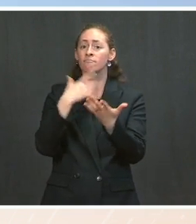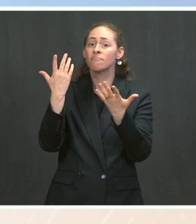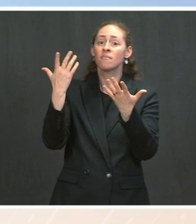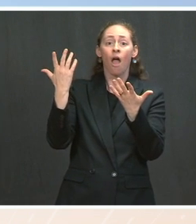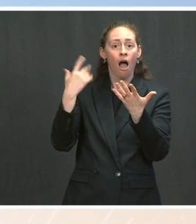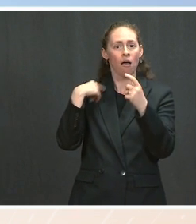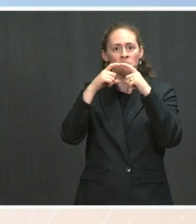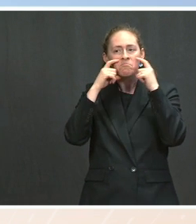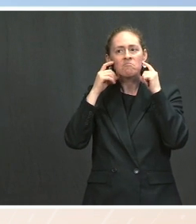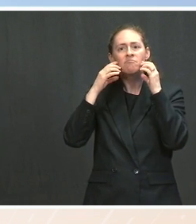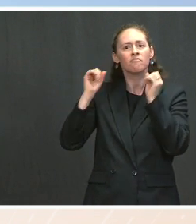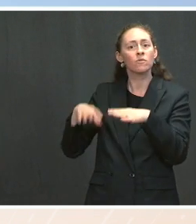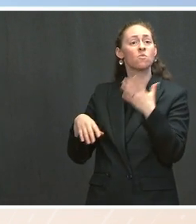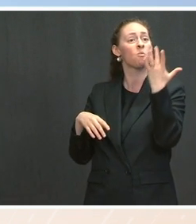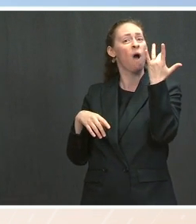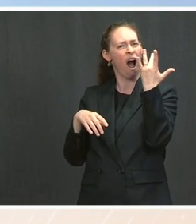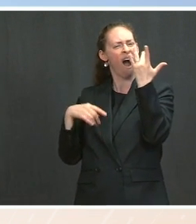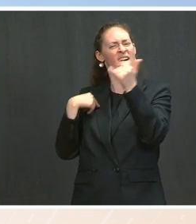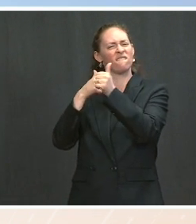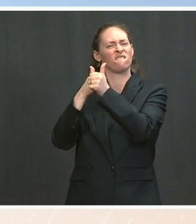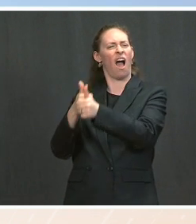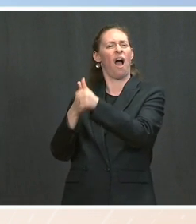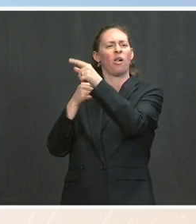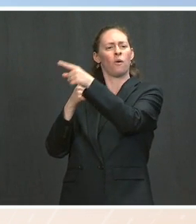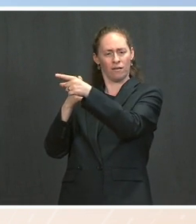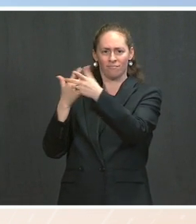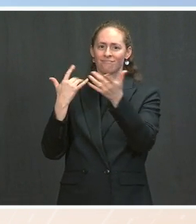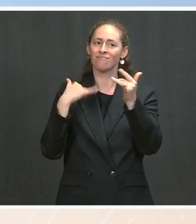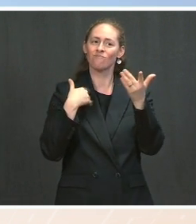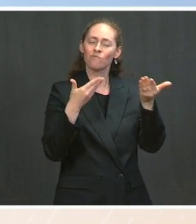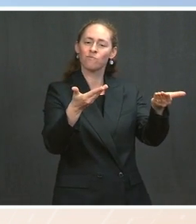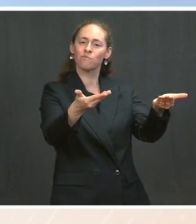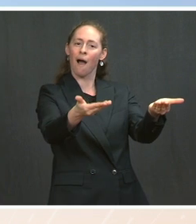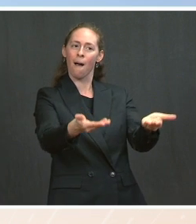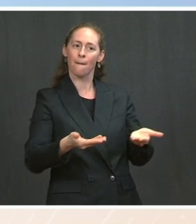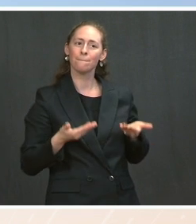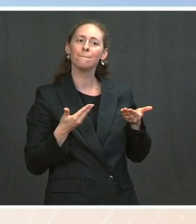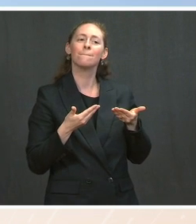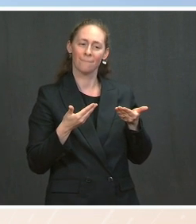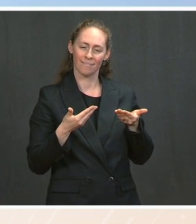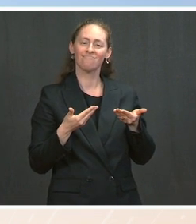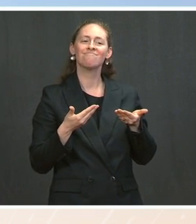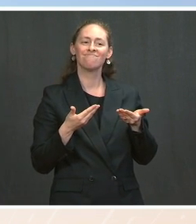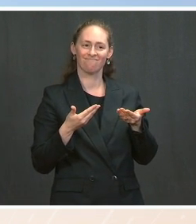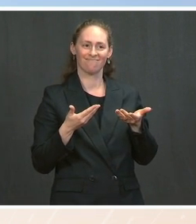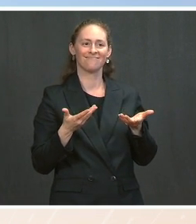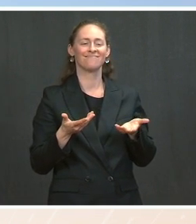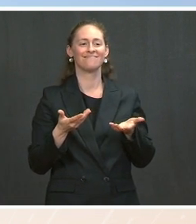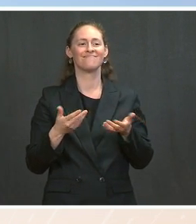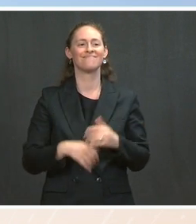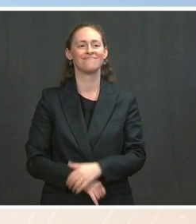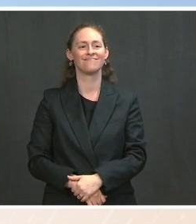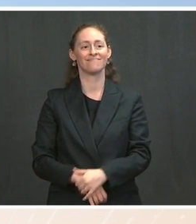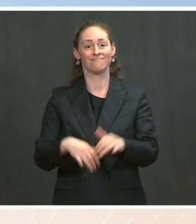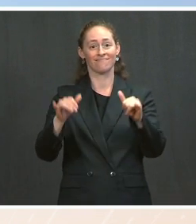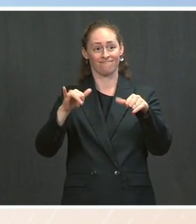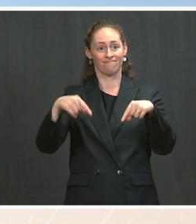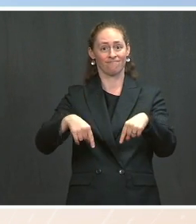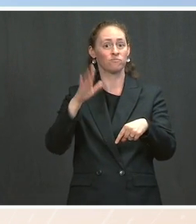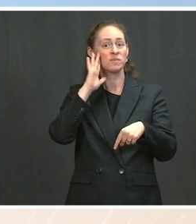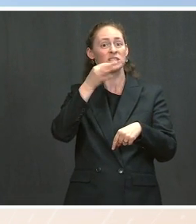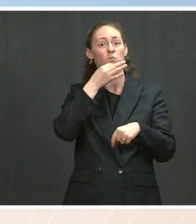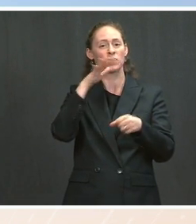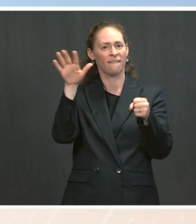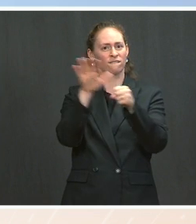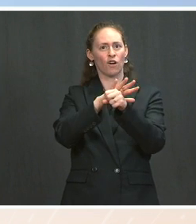includes welcoming back and having a full briefing room very soon. It includes having more events